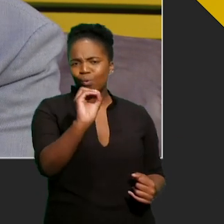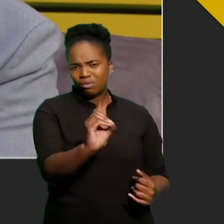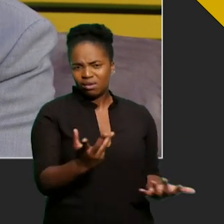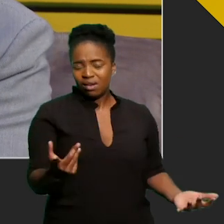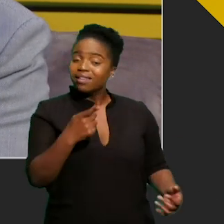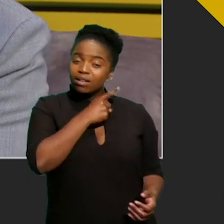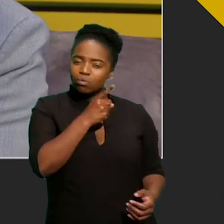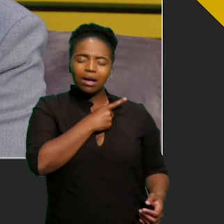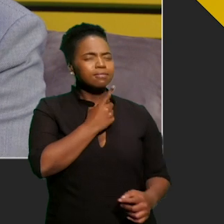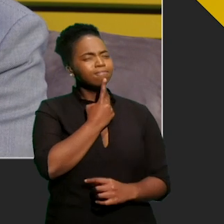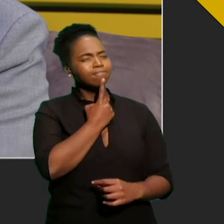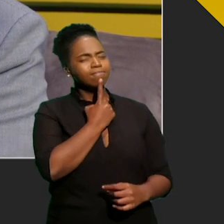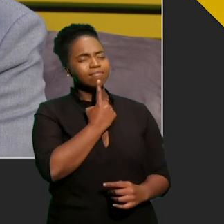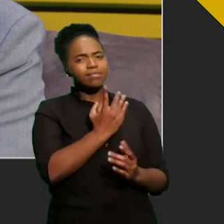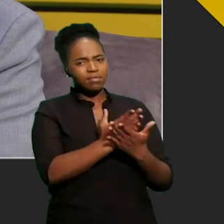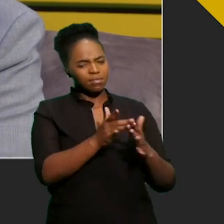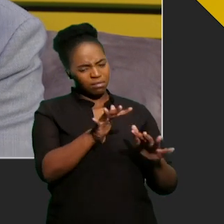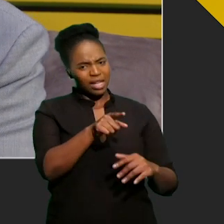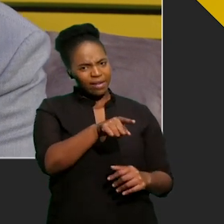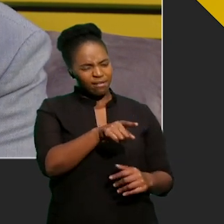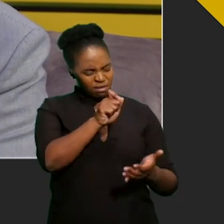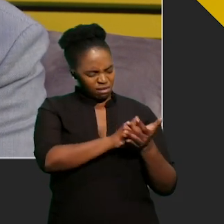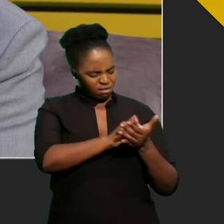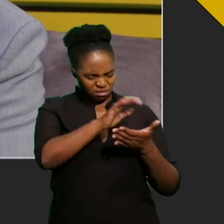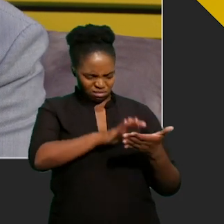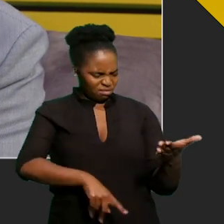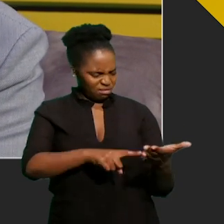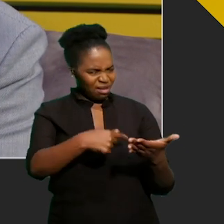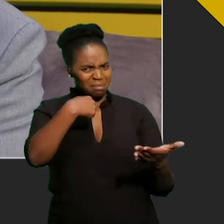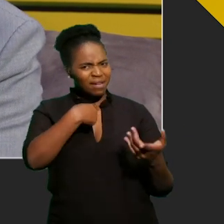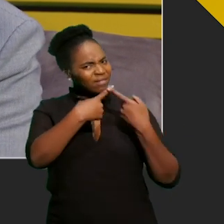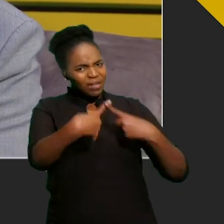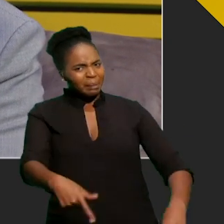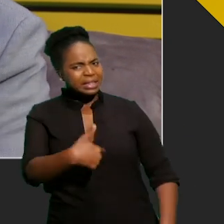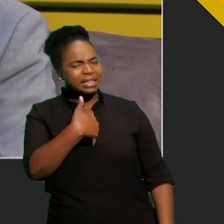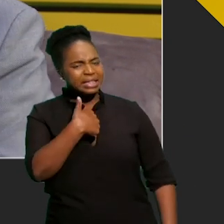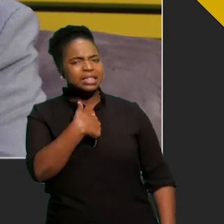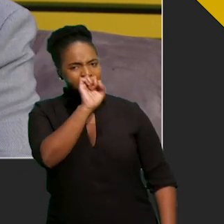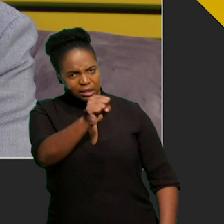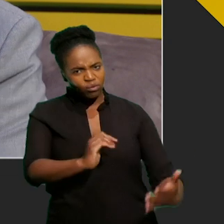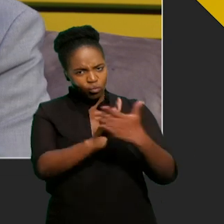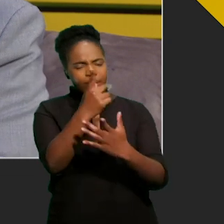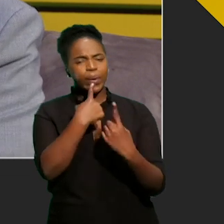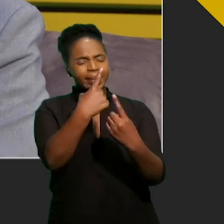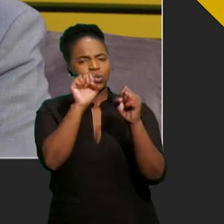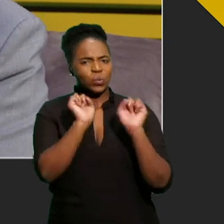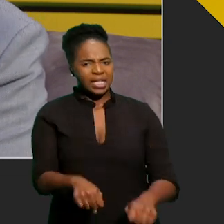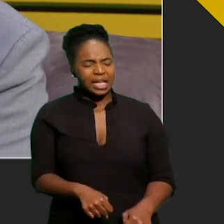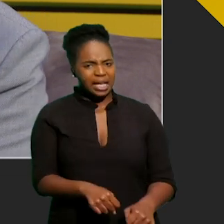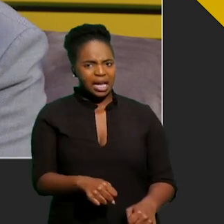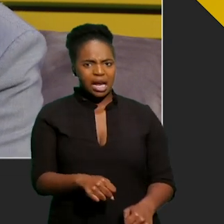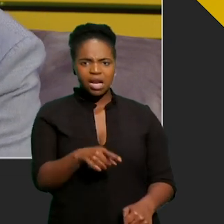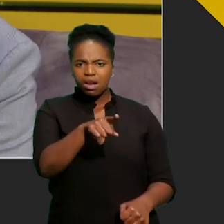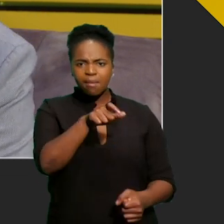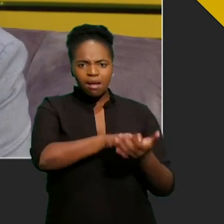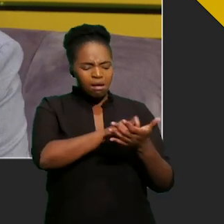that's why they have to look at a situation where people can go and complain somewhere if they have been found to, you know, they have been offended or they have been lied